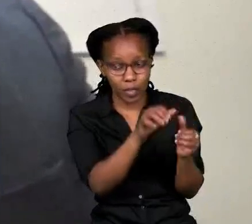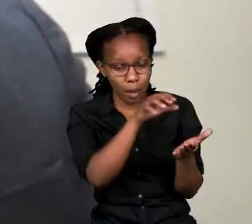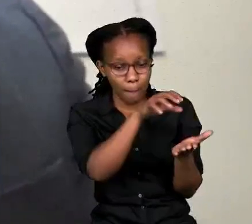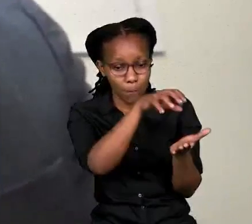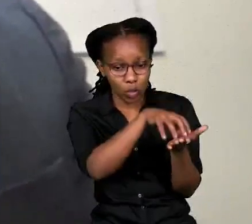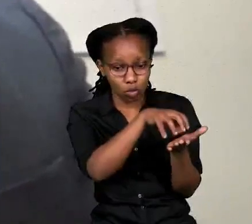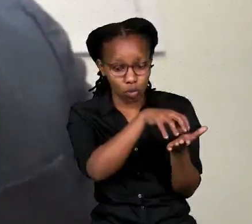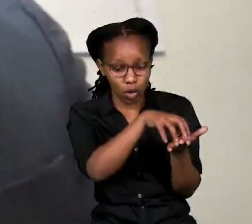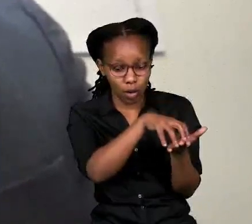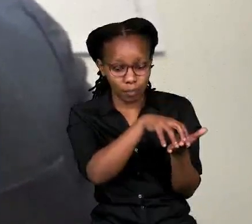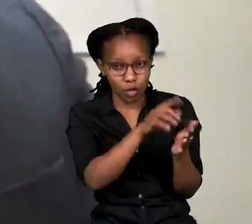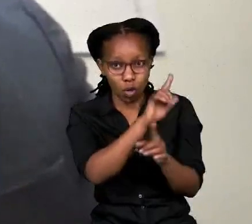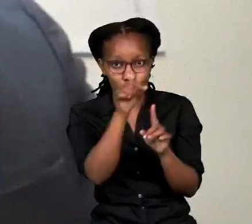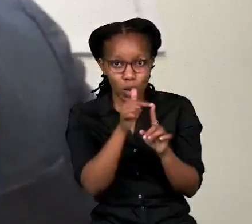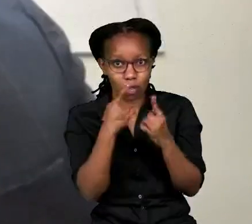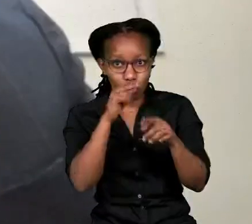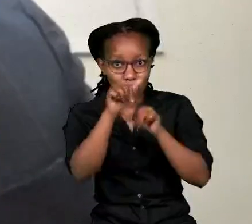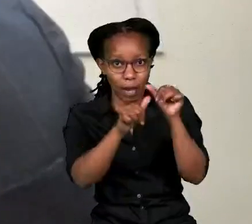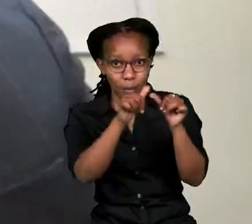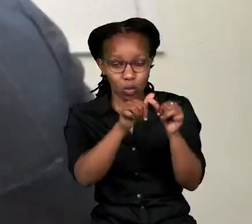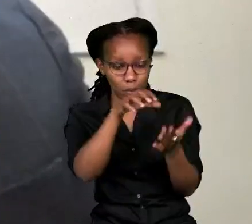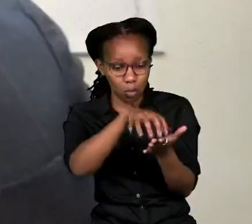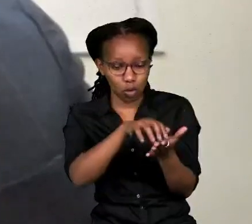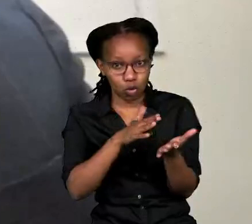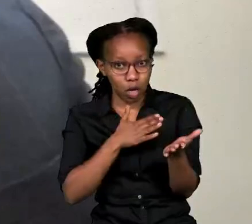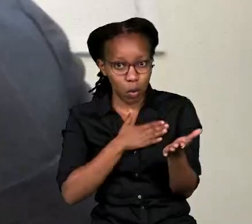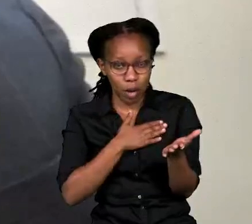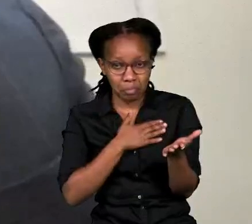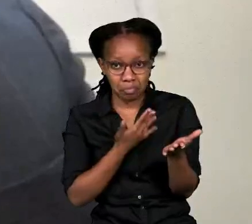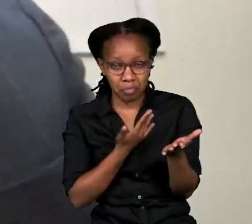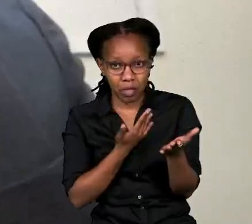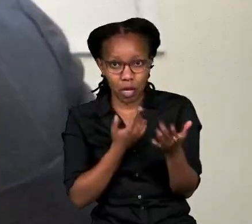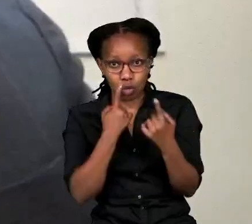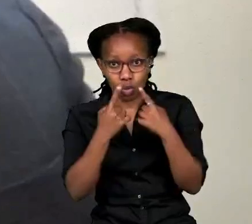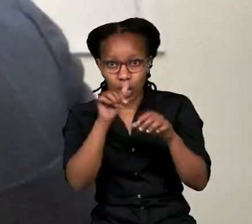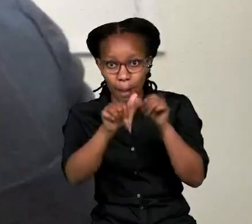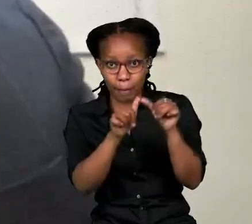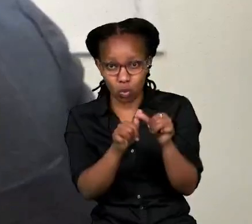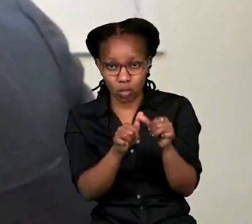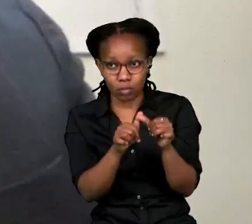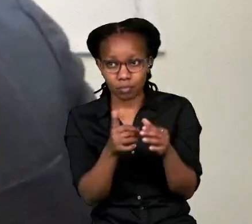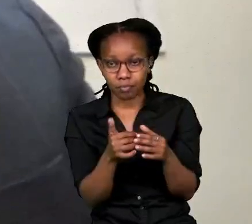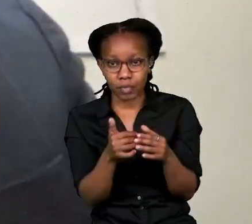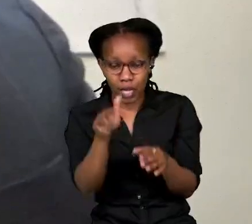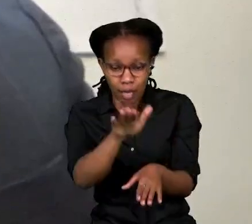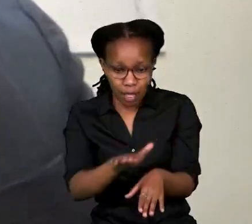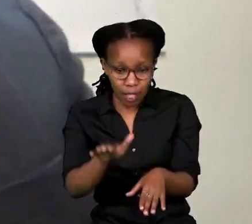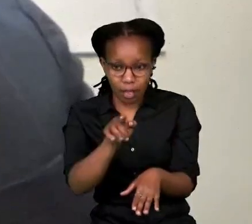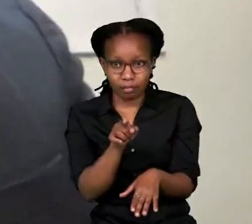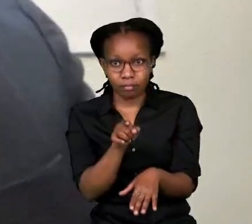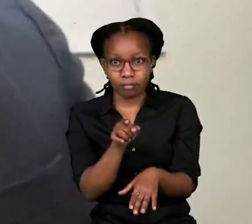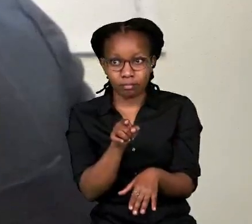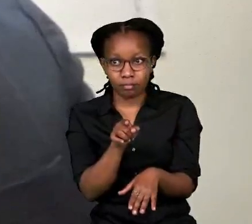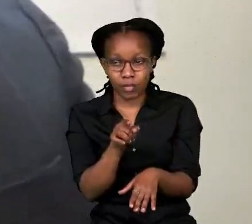position. When we talk about reclaiming our position, we are simply talking about taking our place,